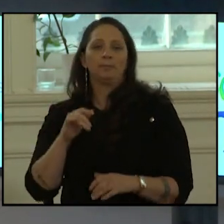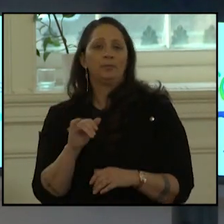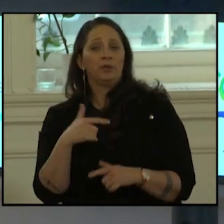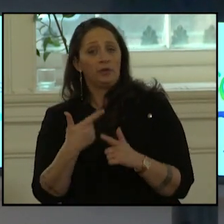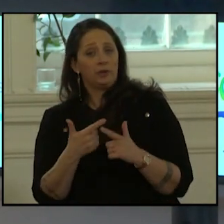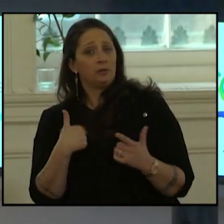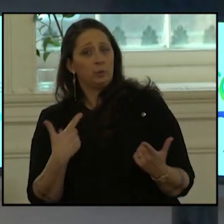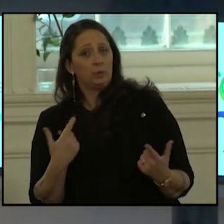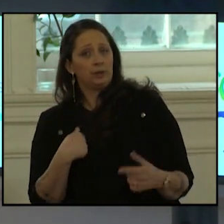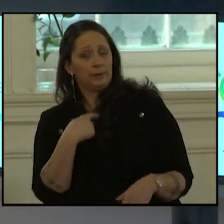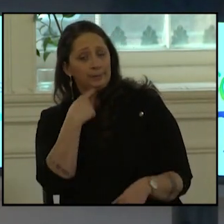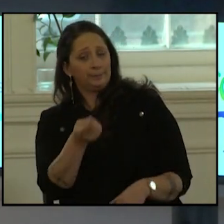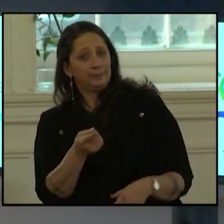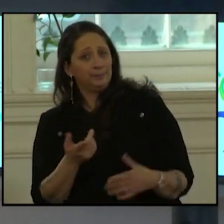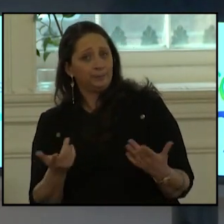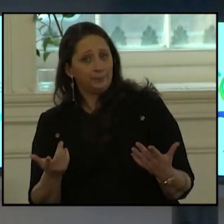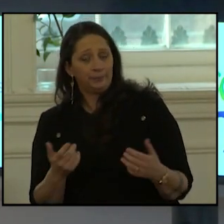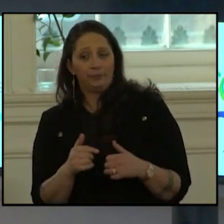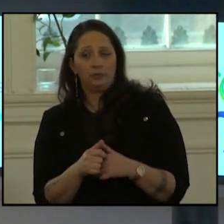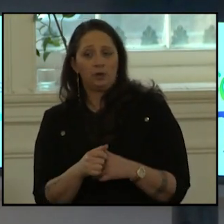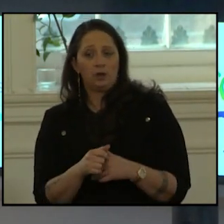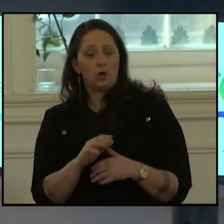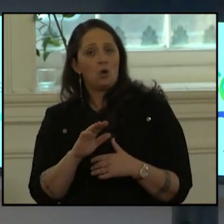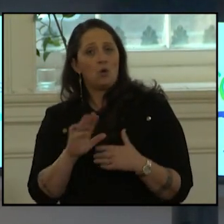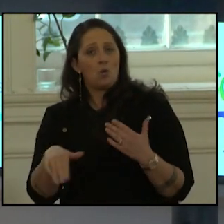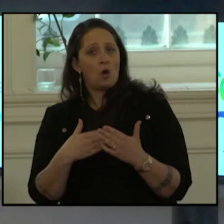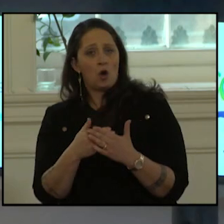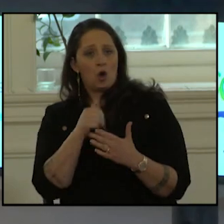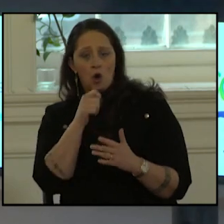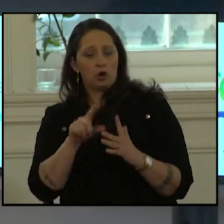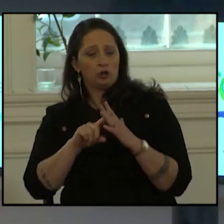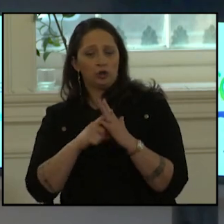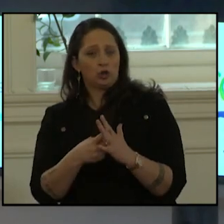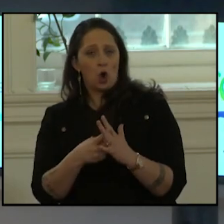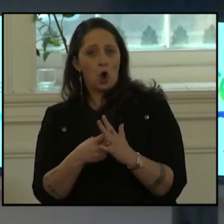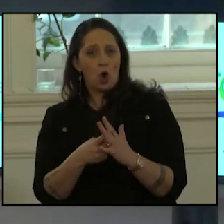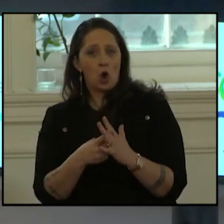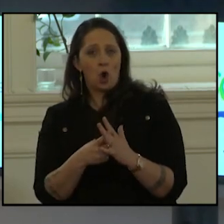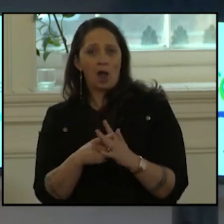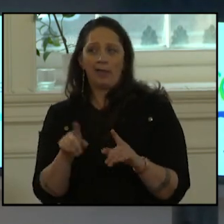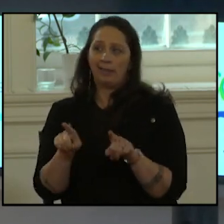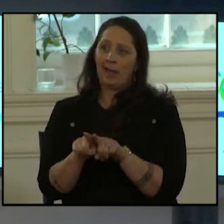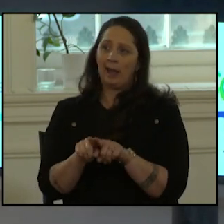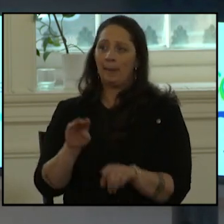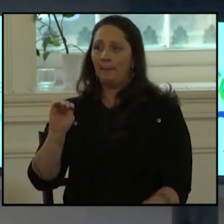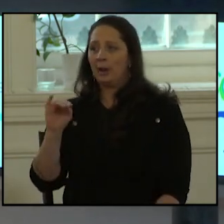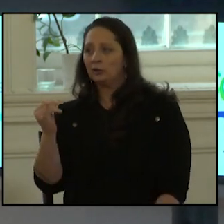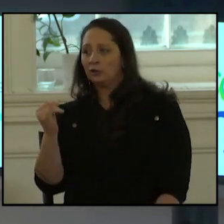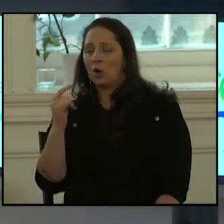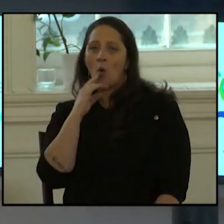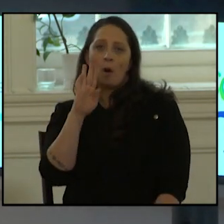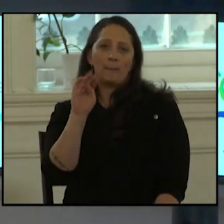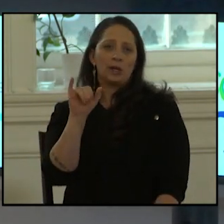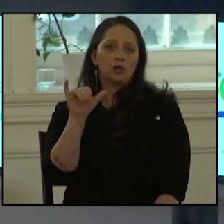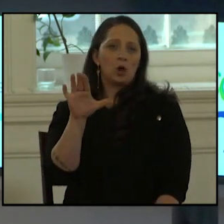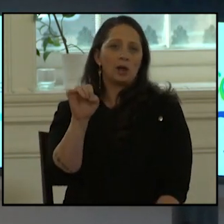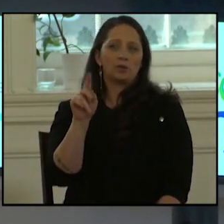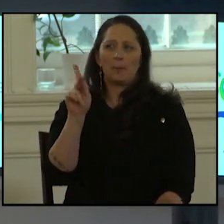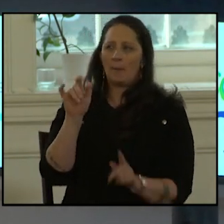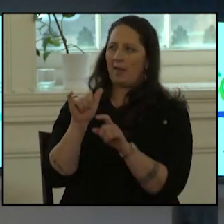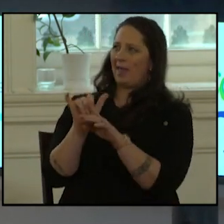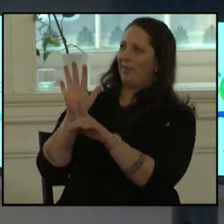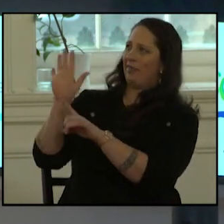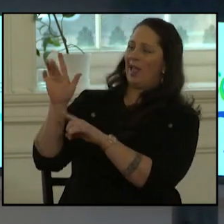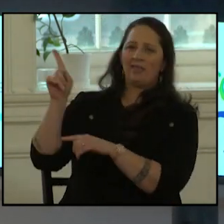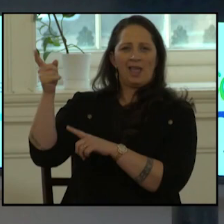that we all did not start like the Michael Jordans or the Beyoncés or those folks like that.